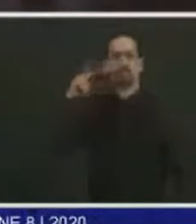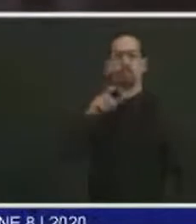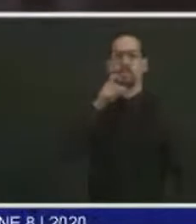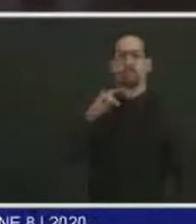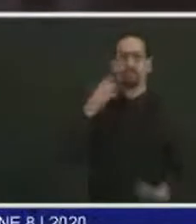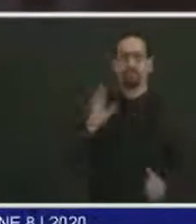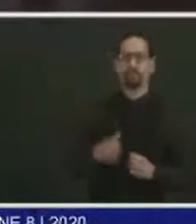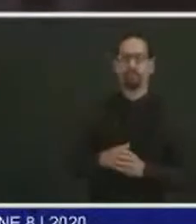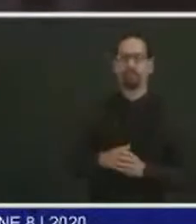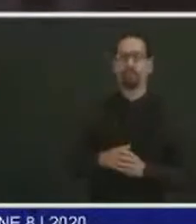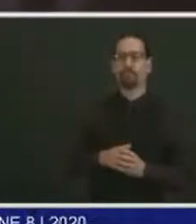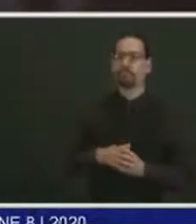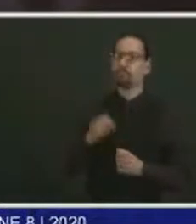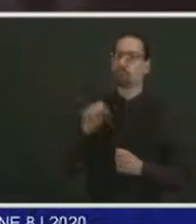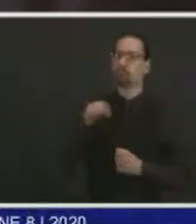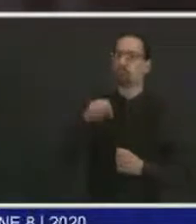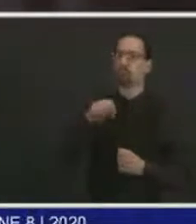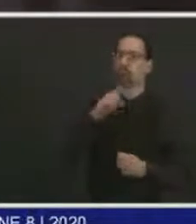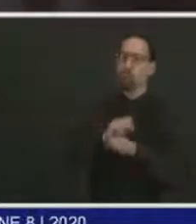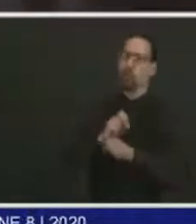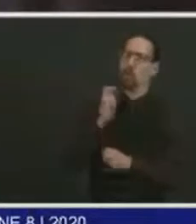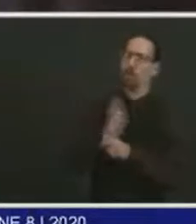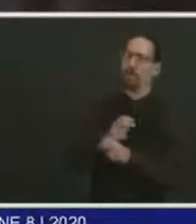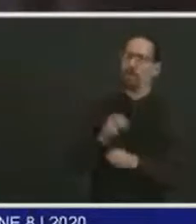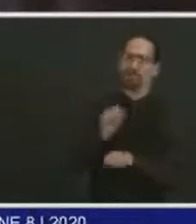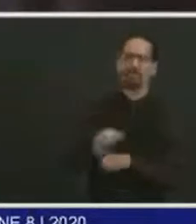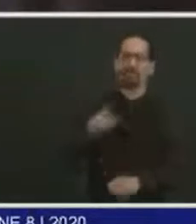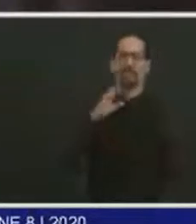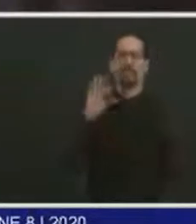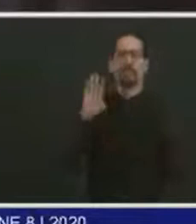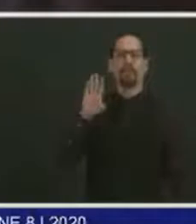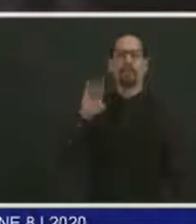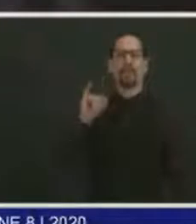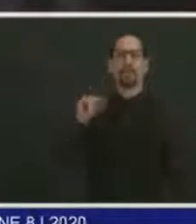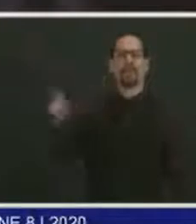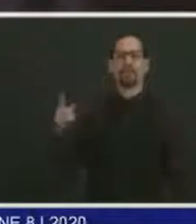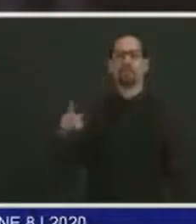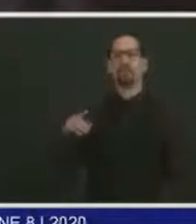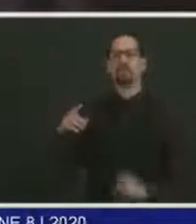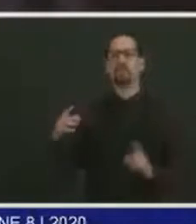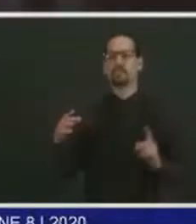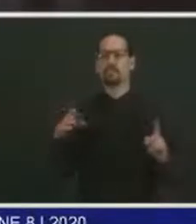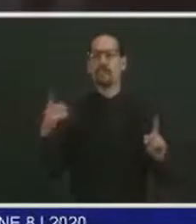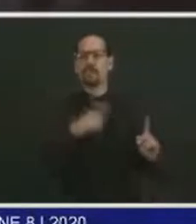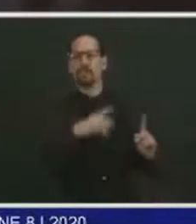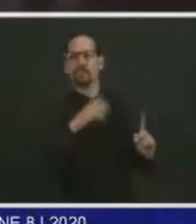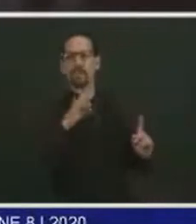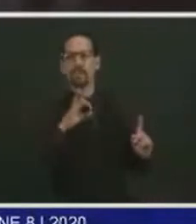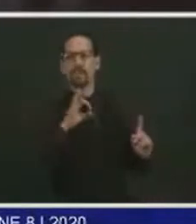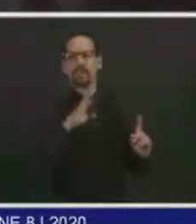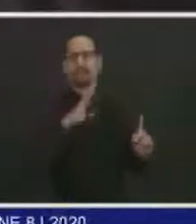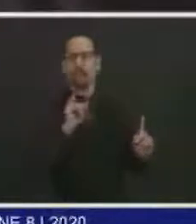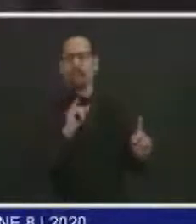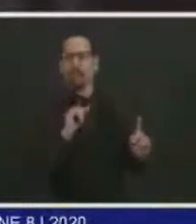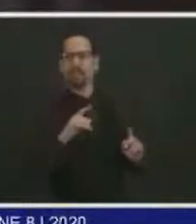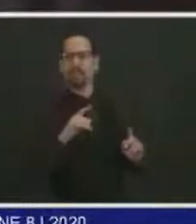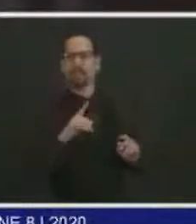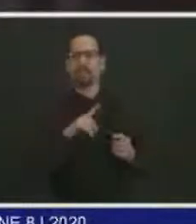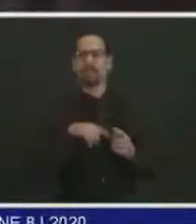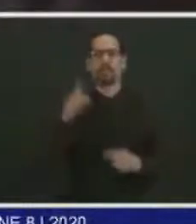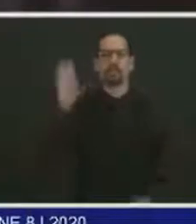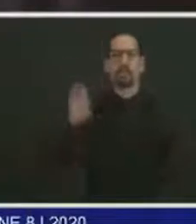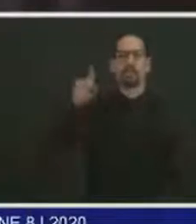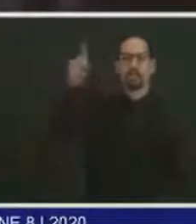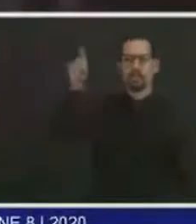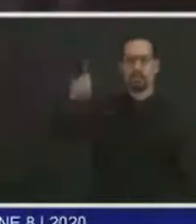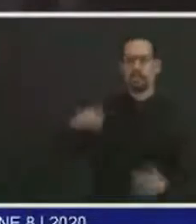going to work as hard as we can. Yeah, oh yeah, yes, yeah, we're working with the FBI, we're working with our Attorney General, state